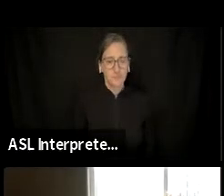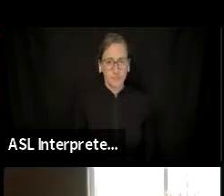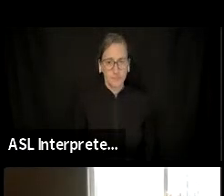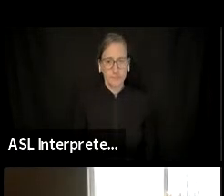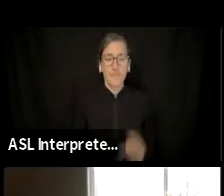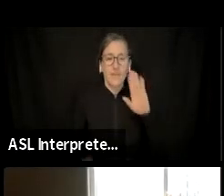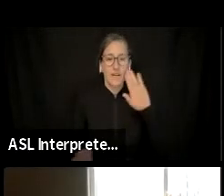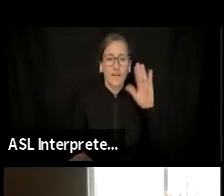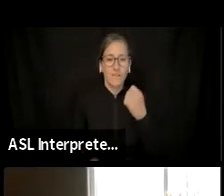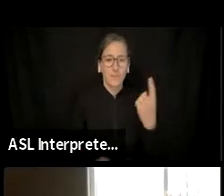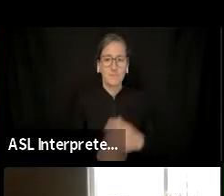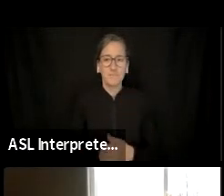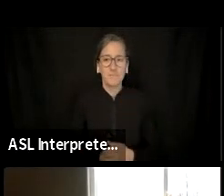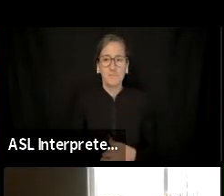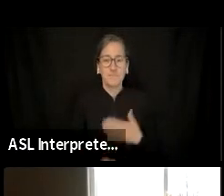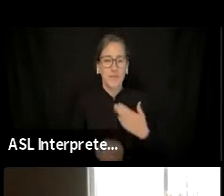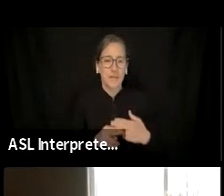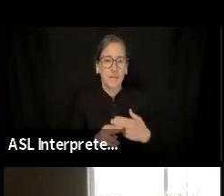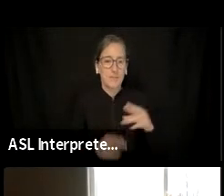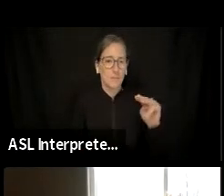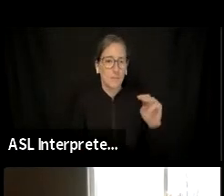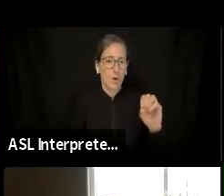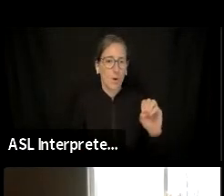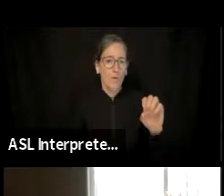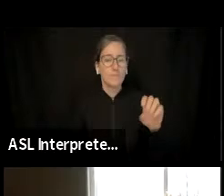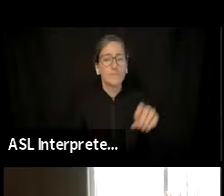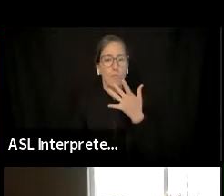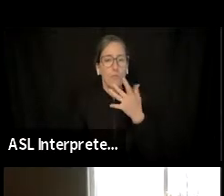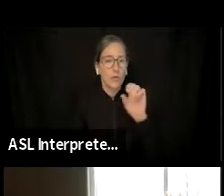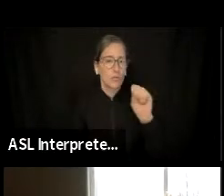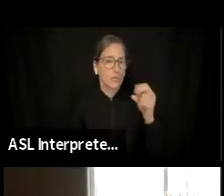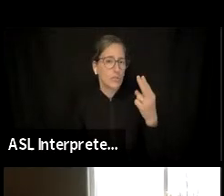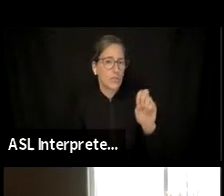Hi, everybody. I'm Mo. I use she, her pronouns.